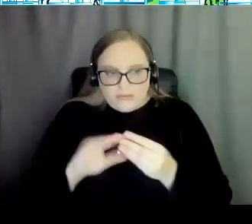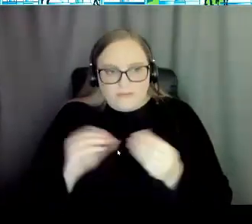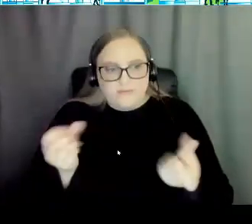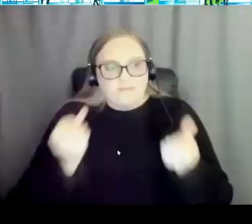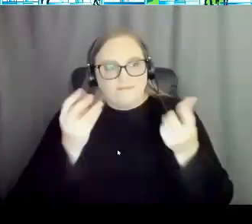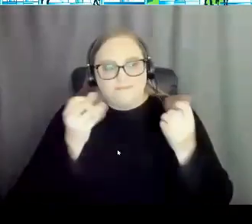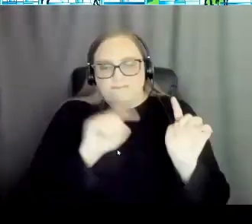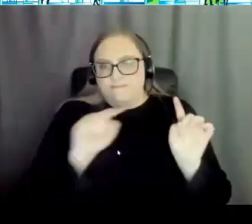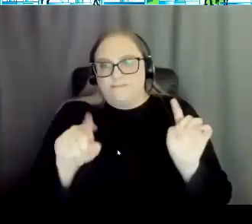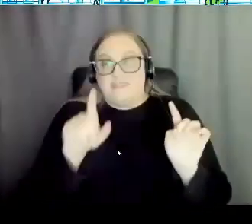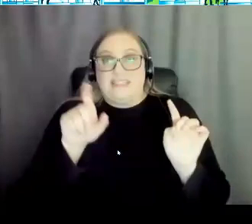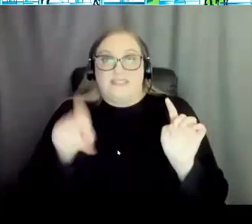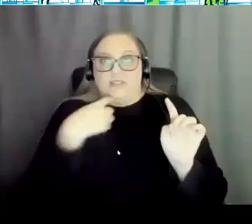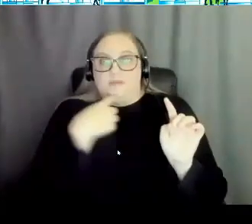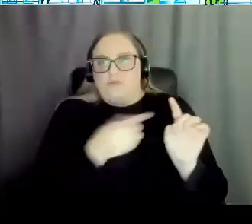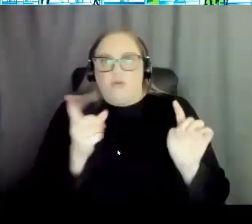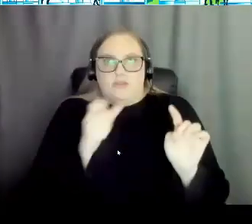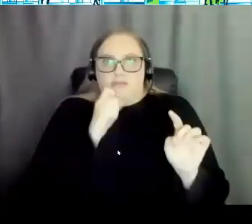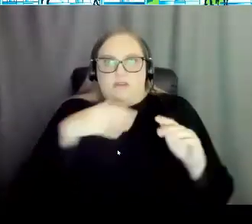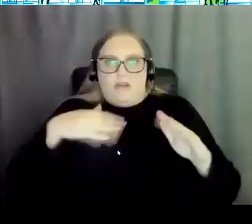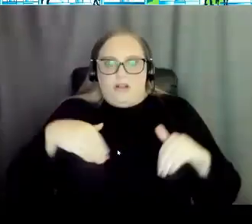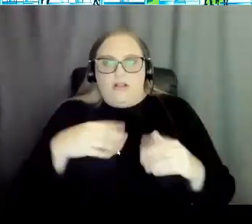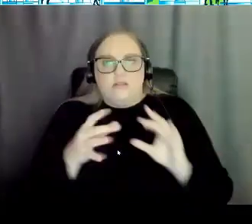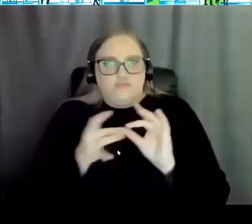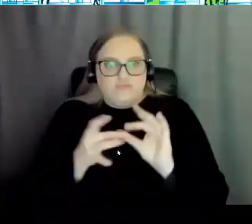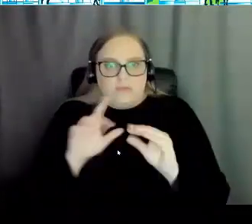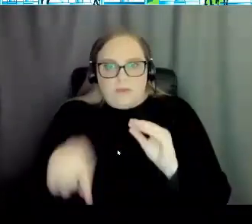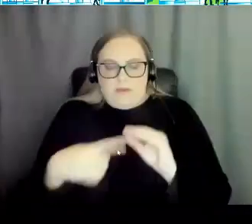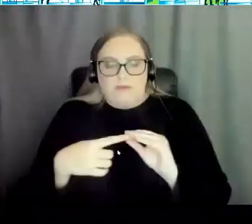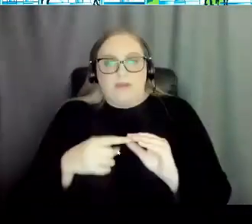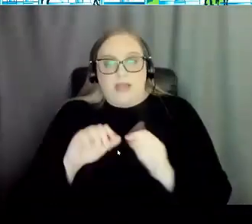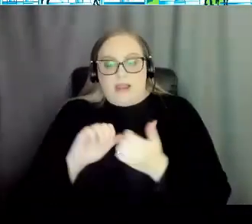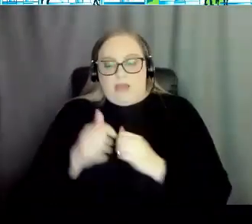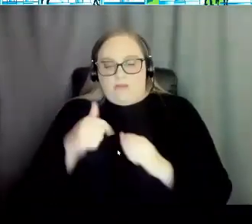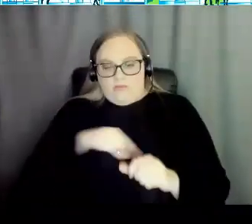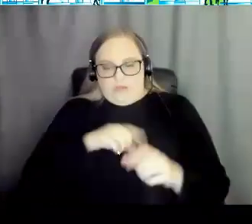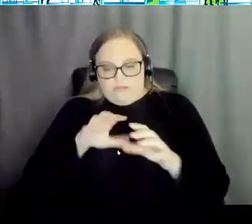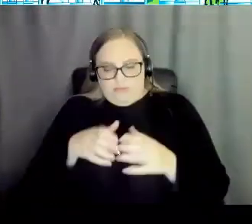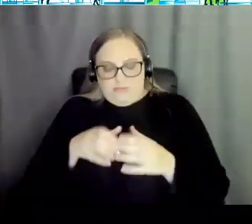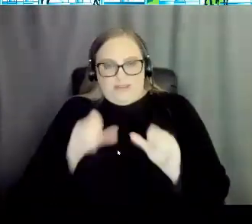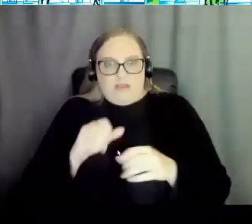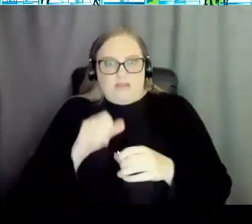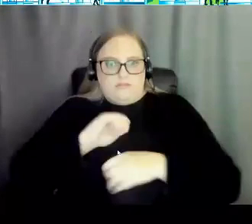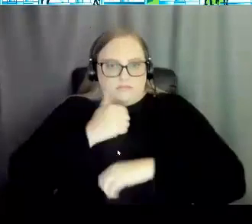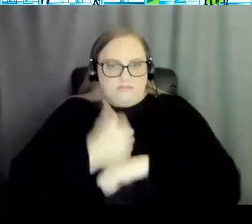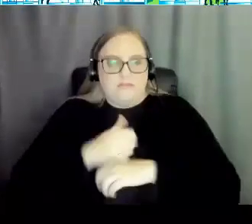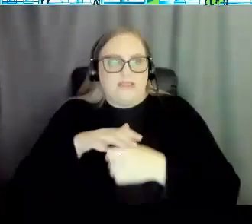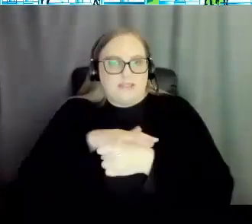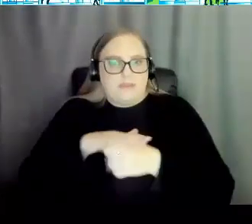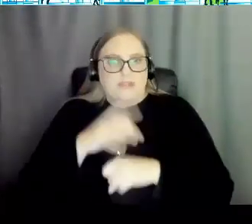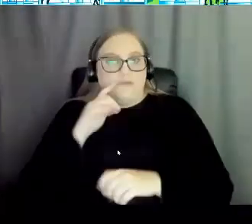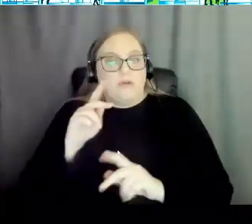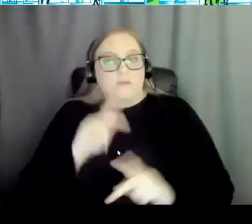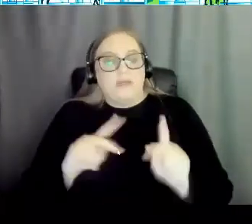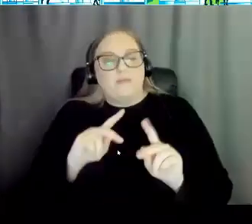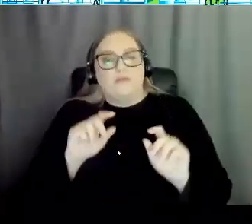told that haven't been told, and how the consortia can create a space for people to tell